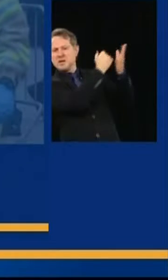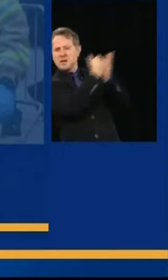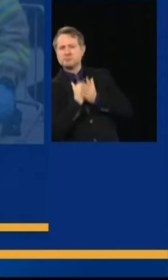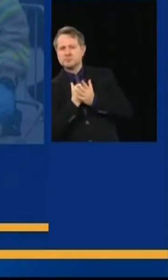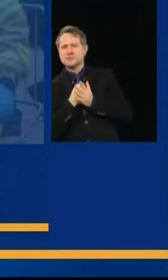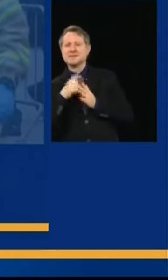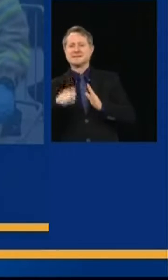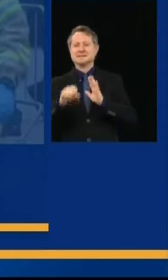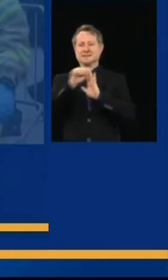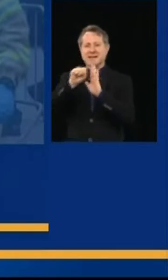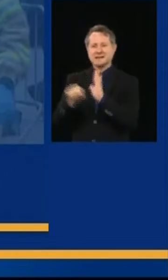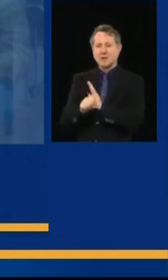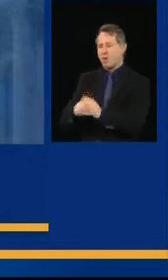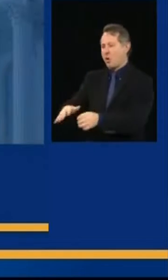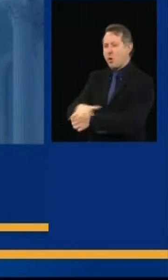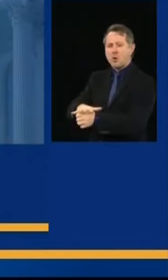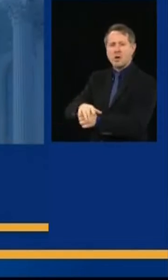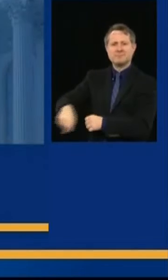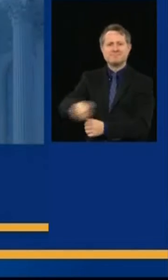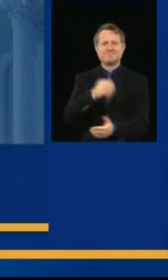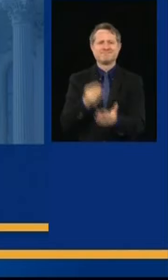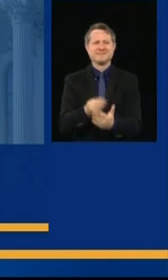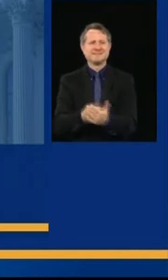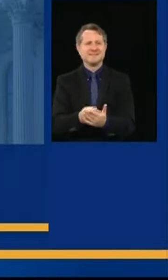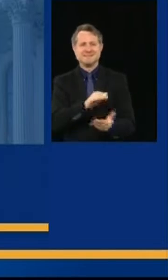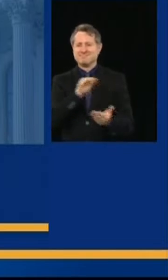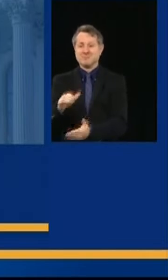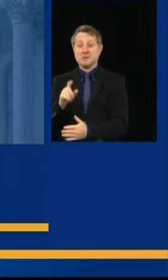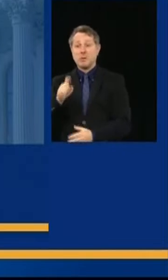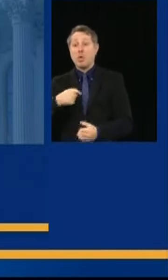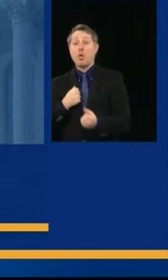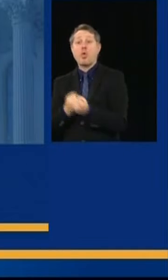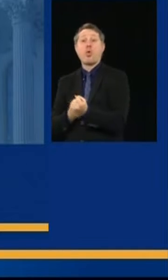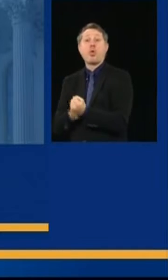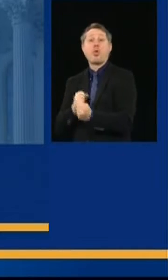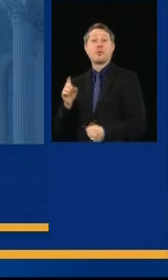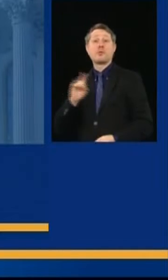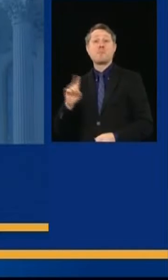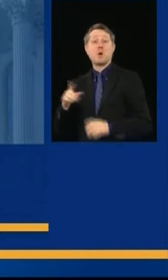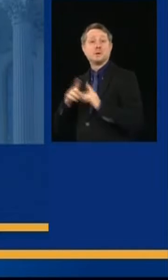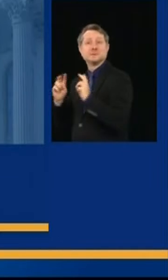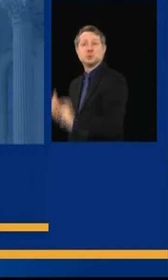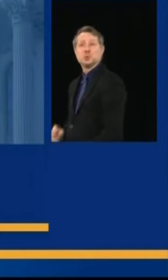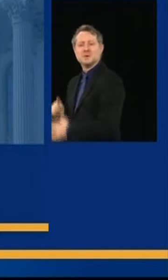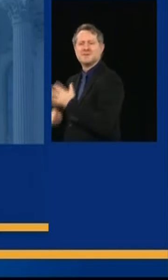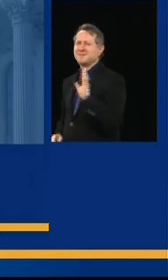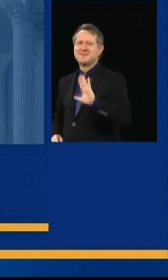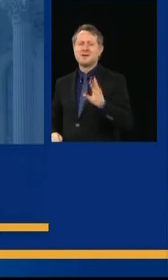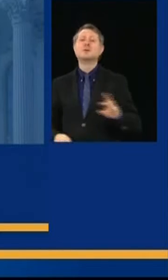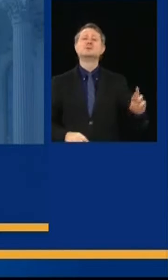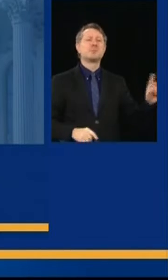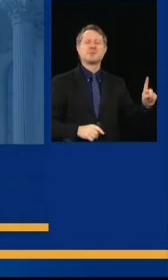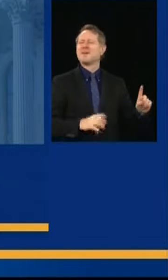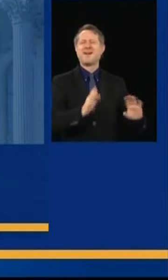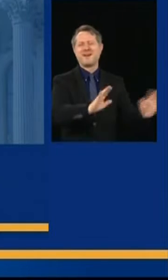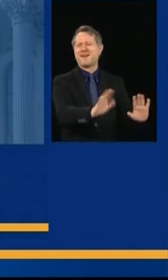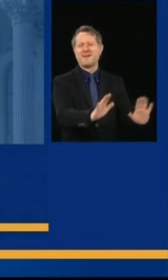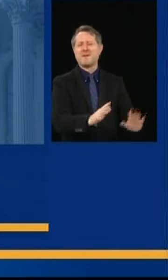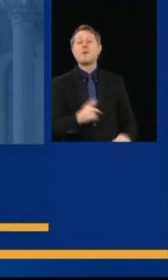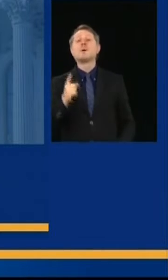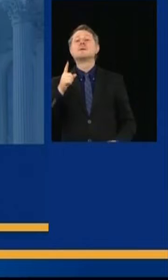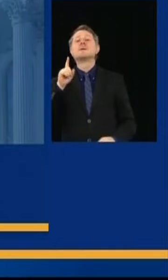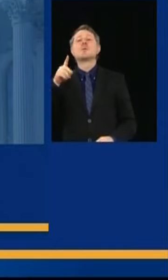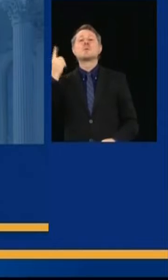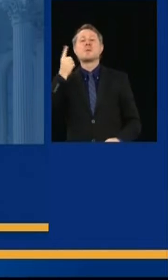funding. So this is not a partisan issue. Something else that Washington has to do, which is very